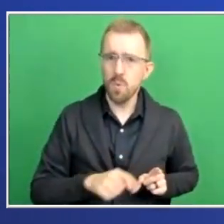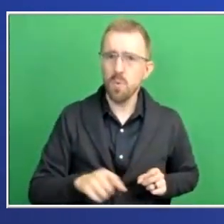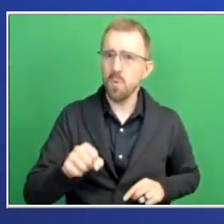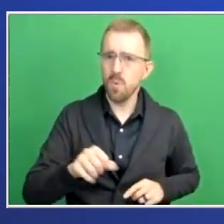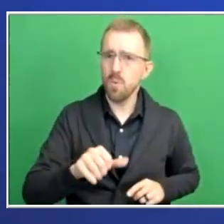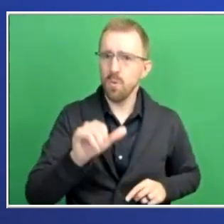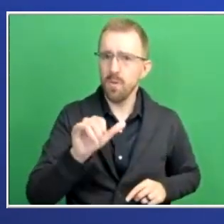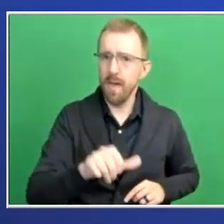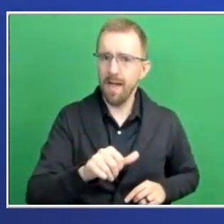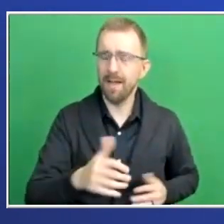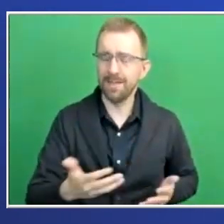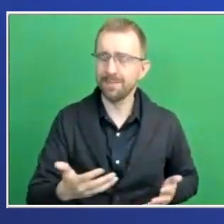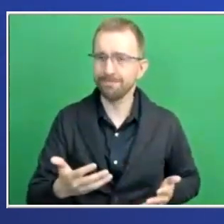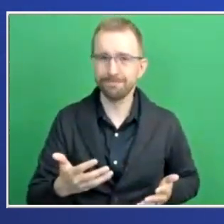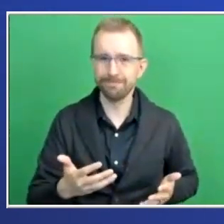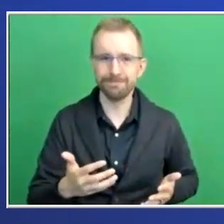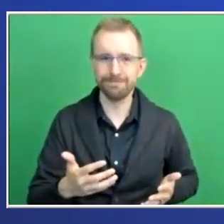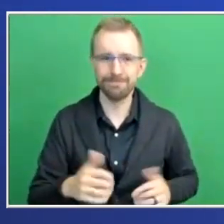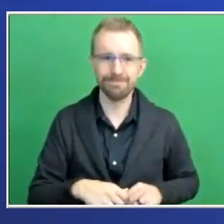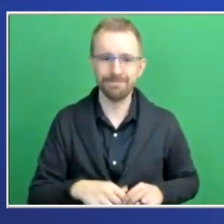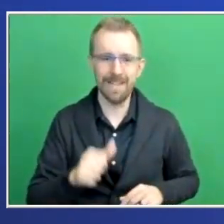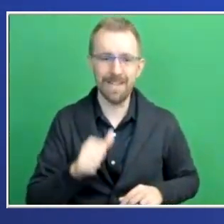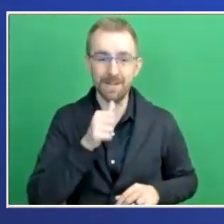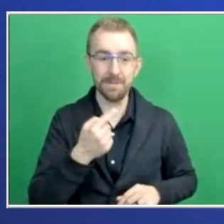it was enormous. But